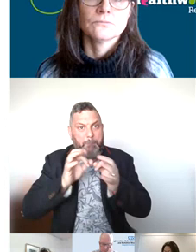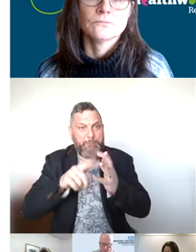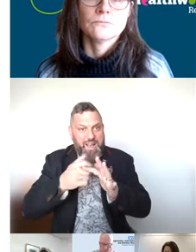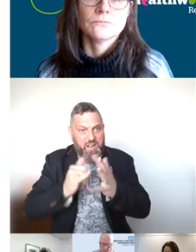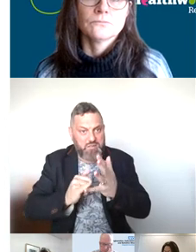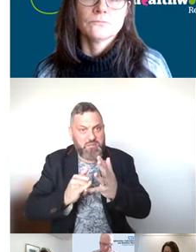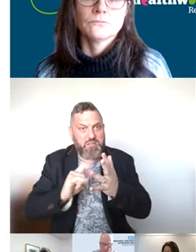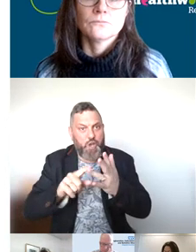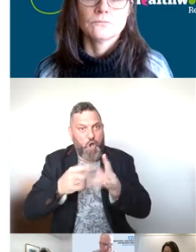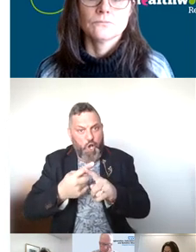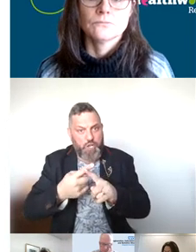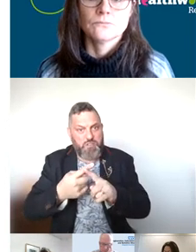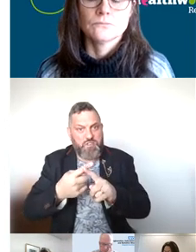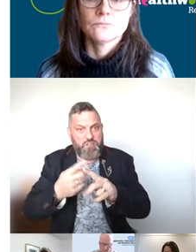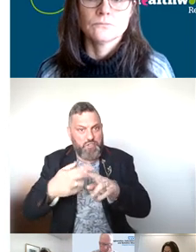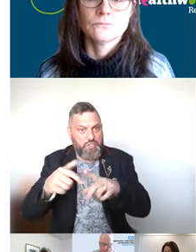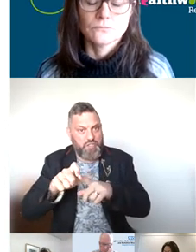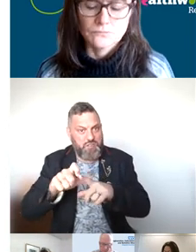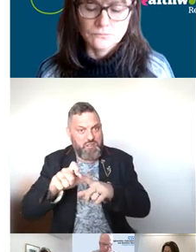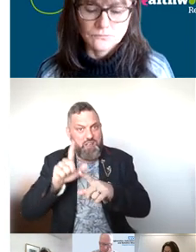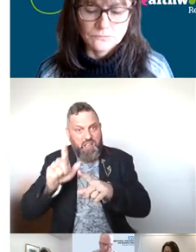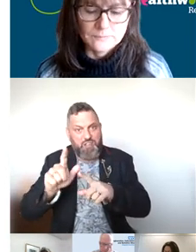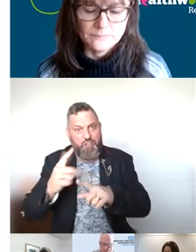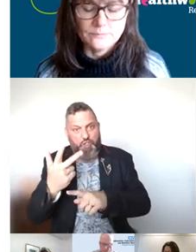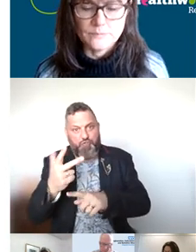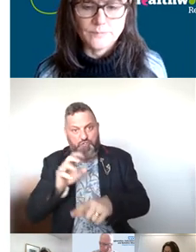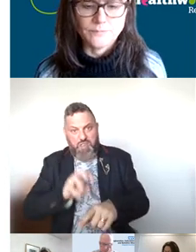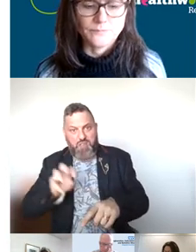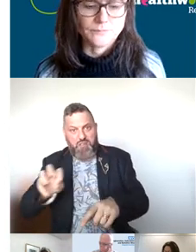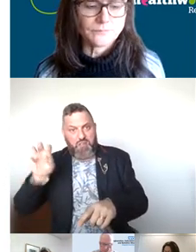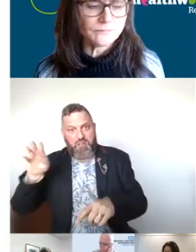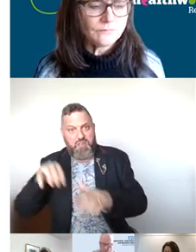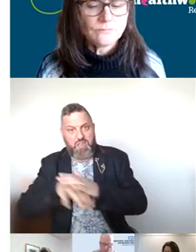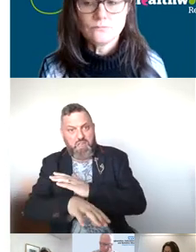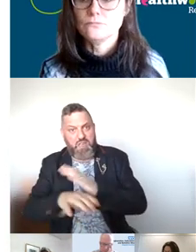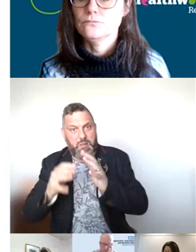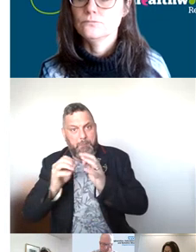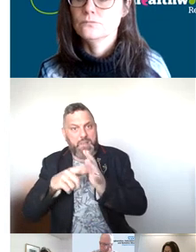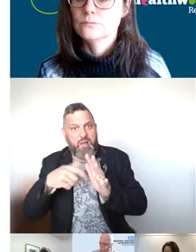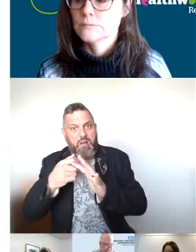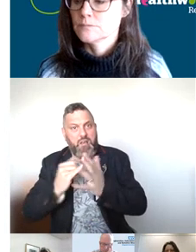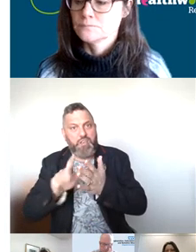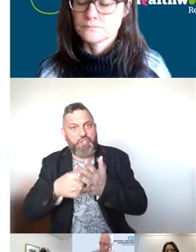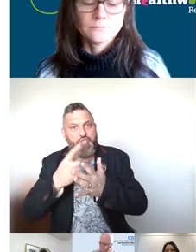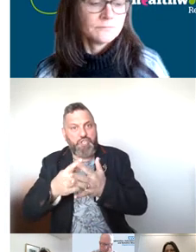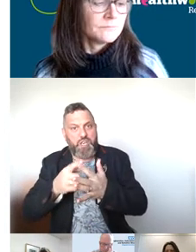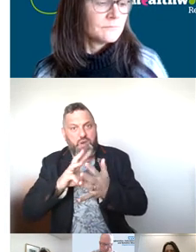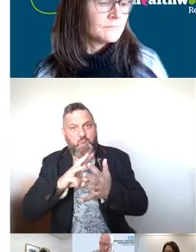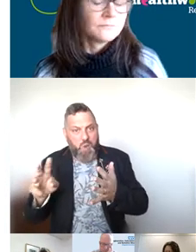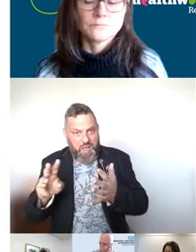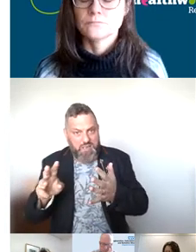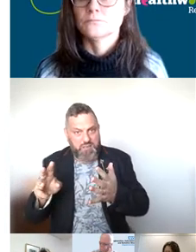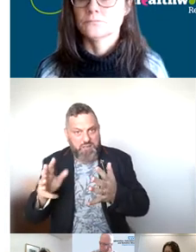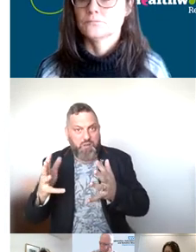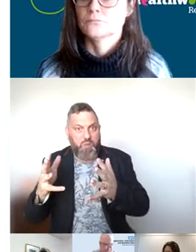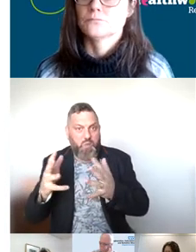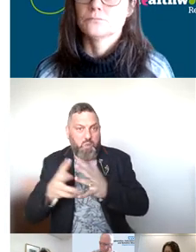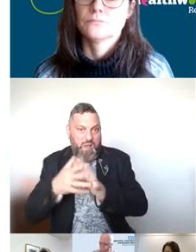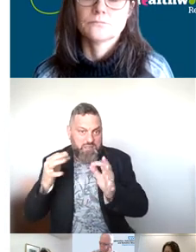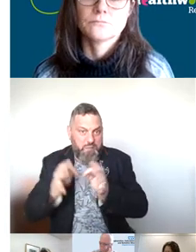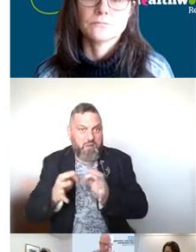Buckinghamshire, Oxfordshire, and the three local authority councils in Berkshire West, of West Berkshire, Reading,